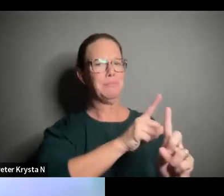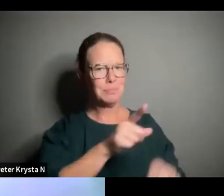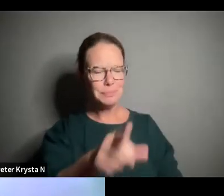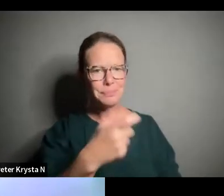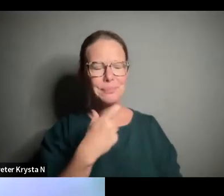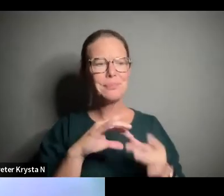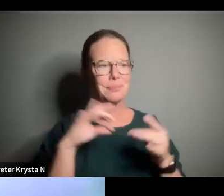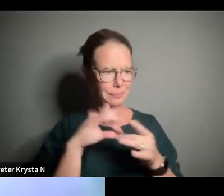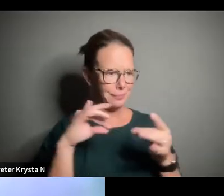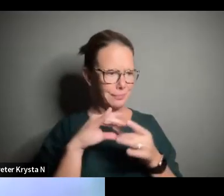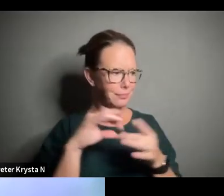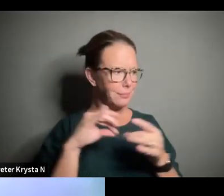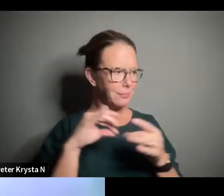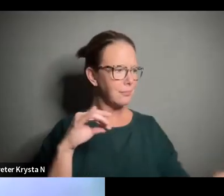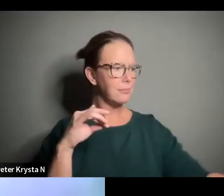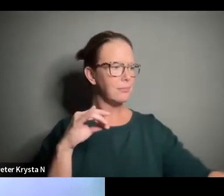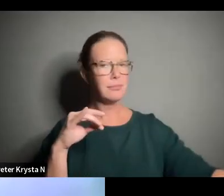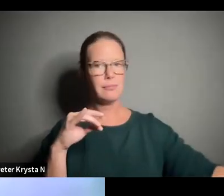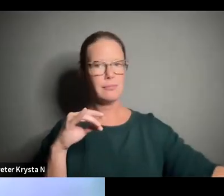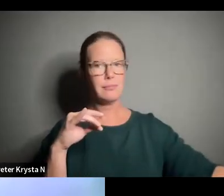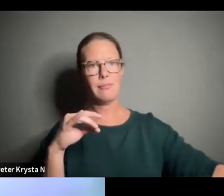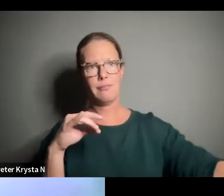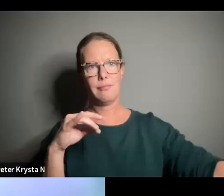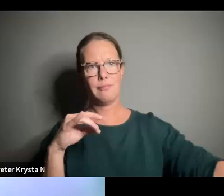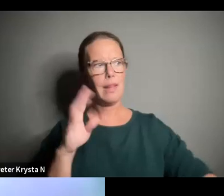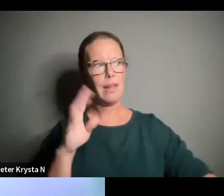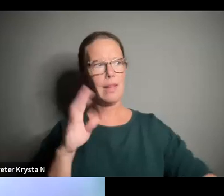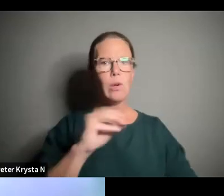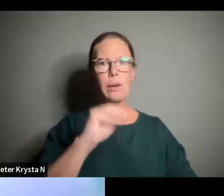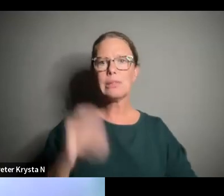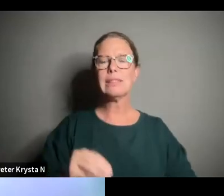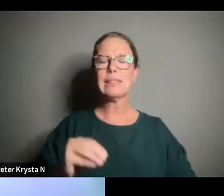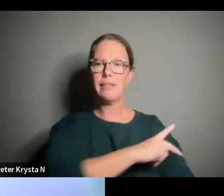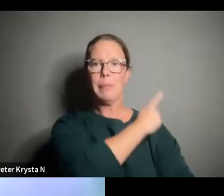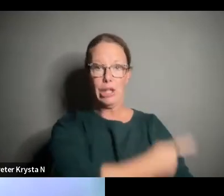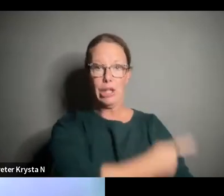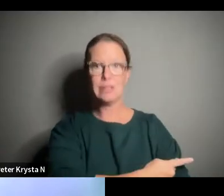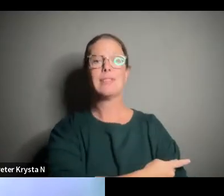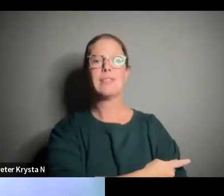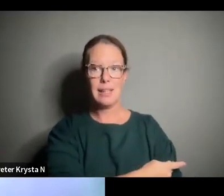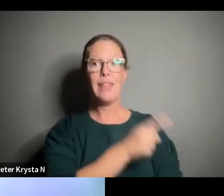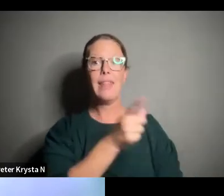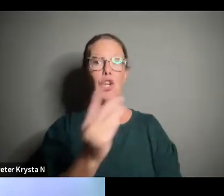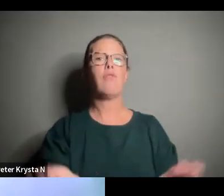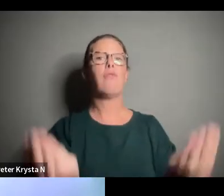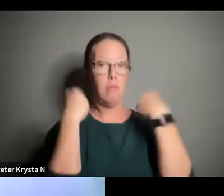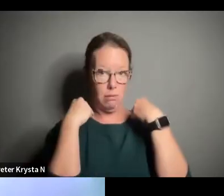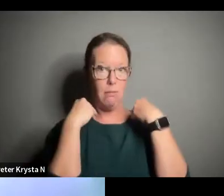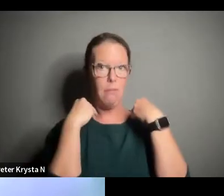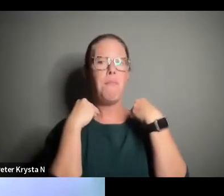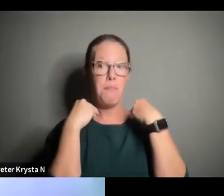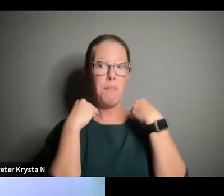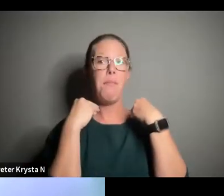because this is so huge. So 40% of the patients that you have put this diaphragmatic pacemaker